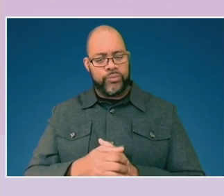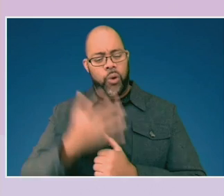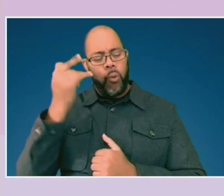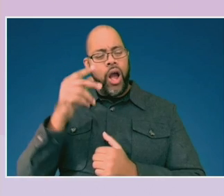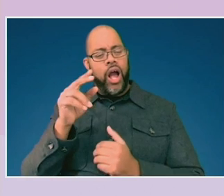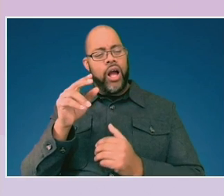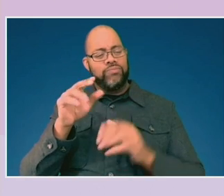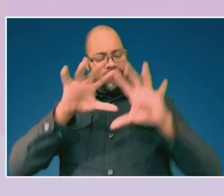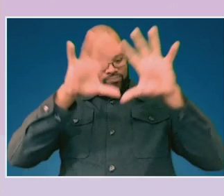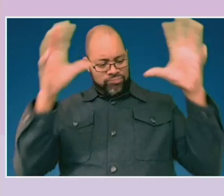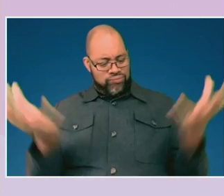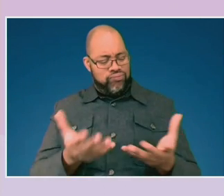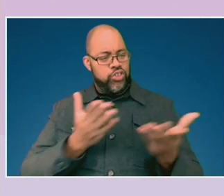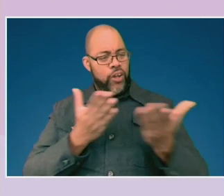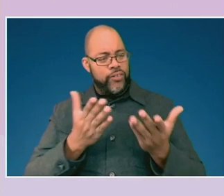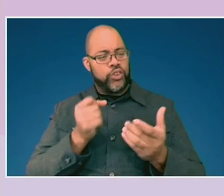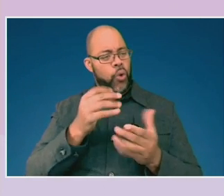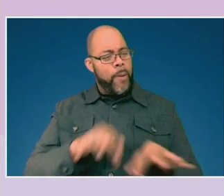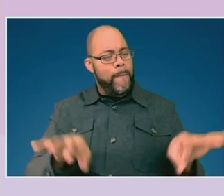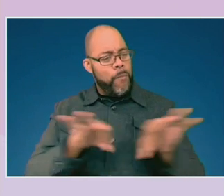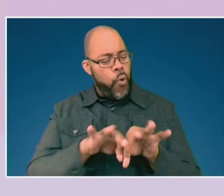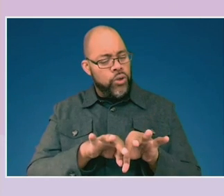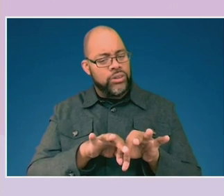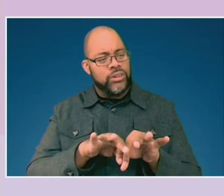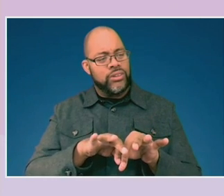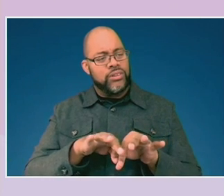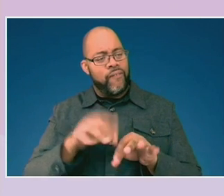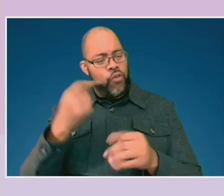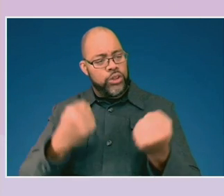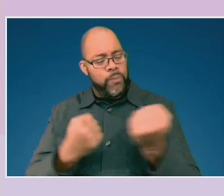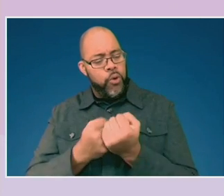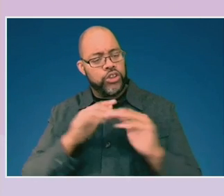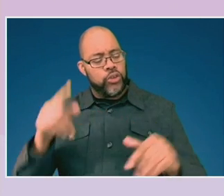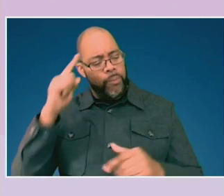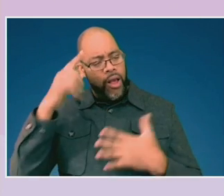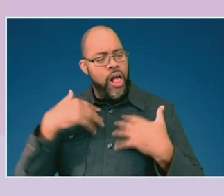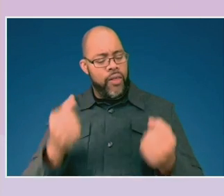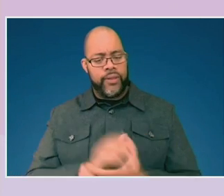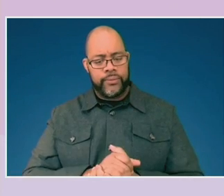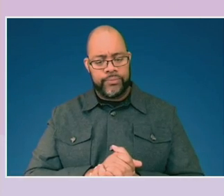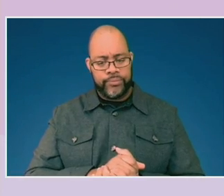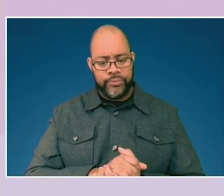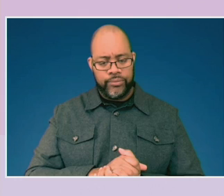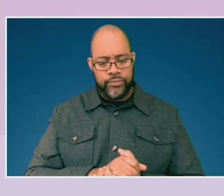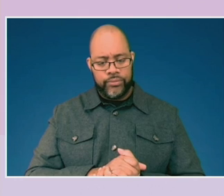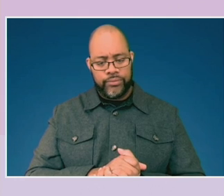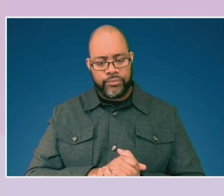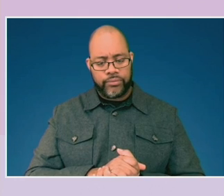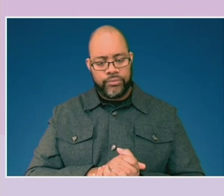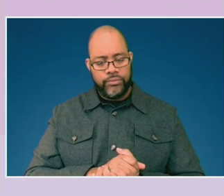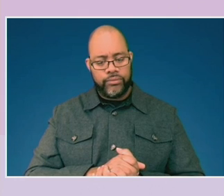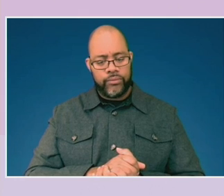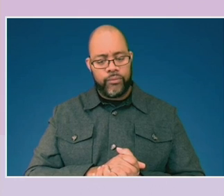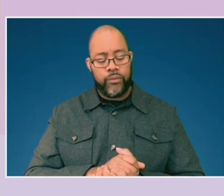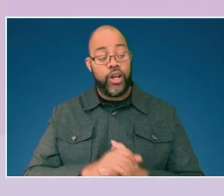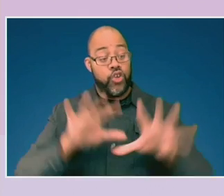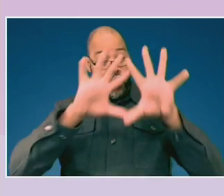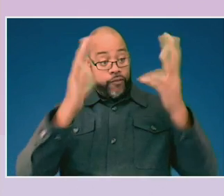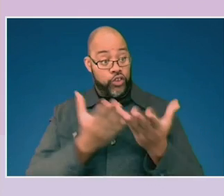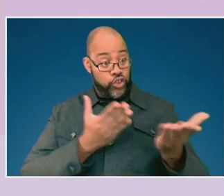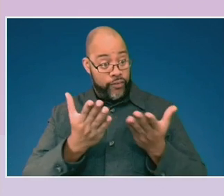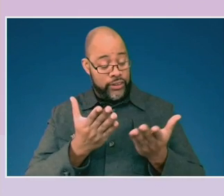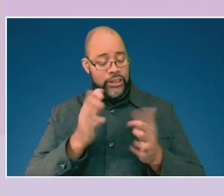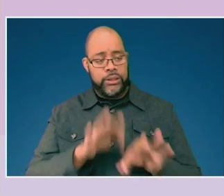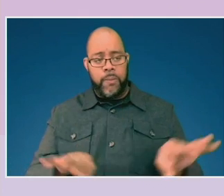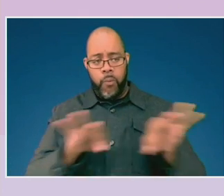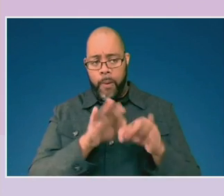universal services so important in supporting children's mental health? Well, universal services are an important